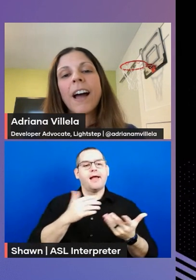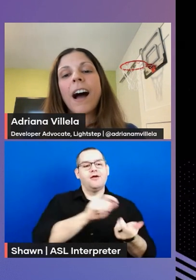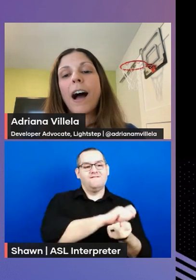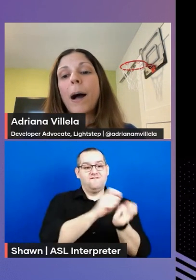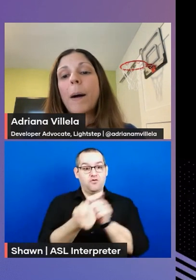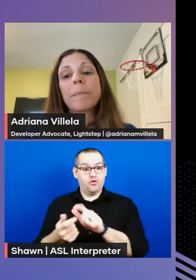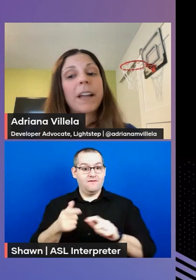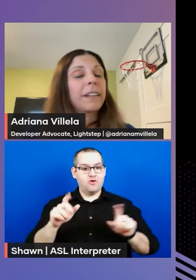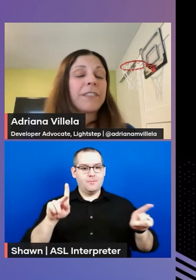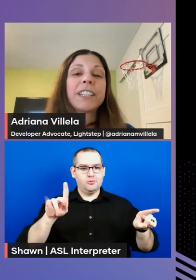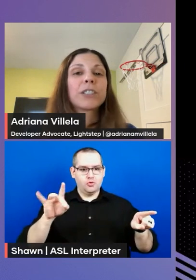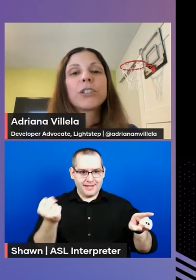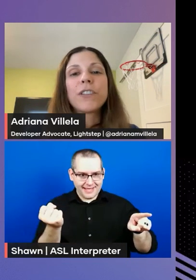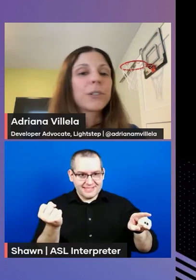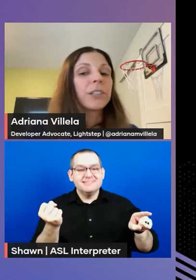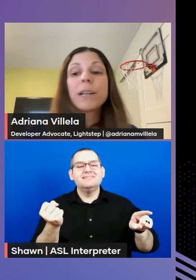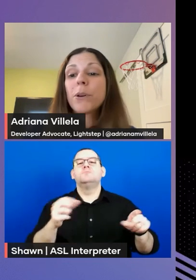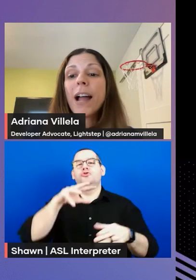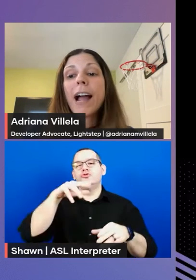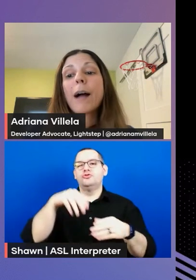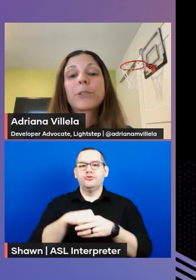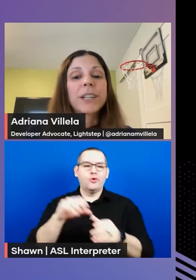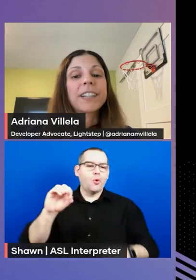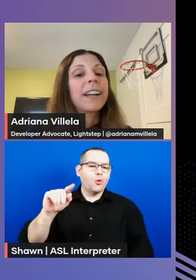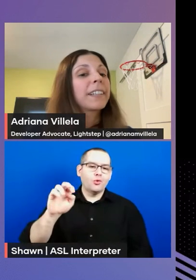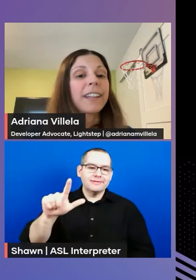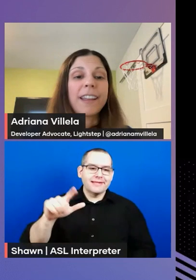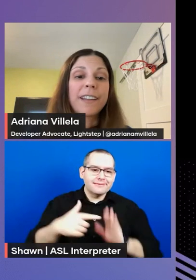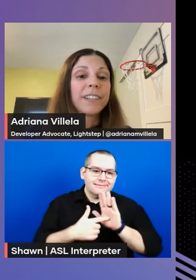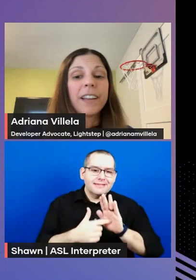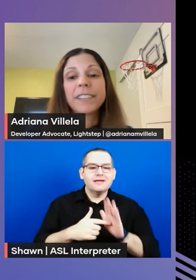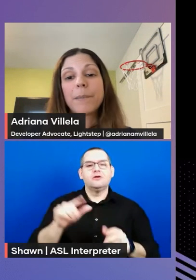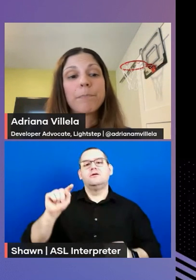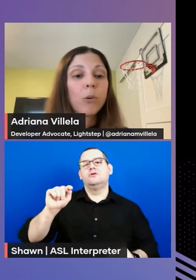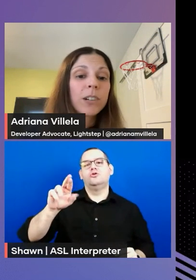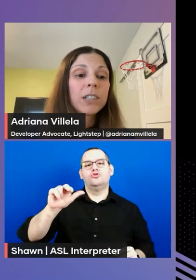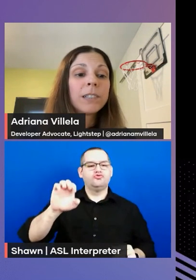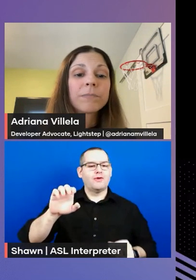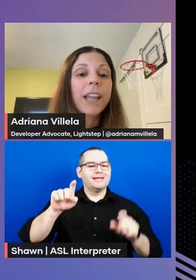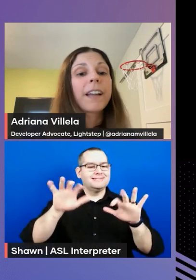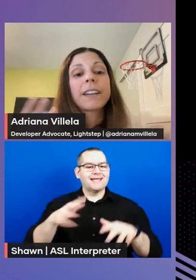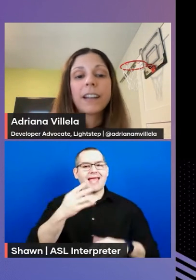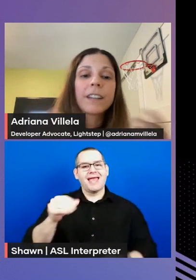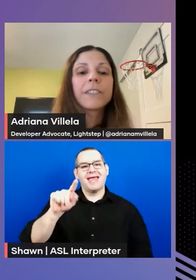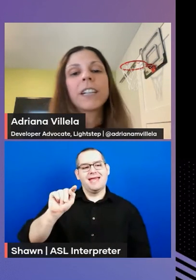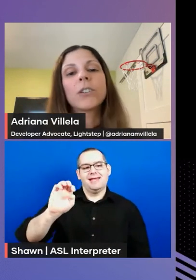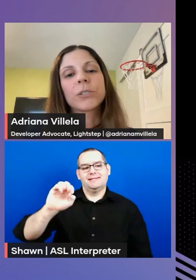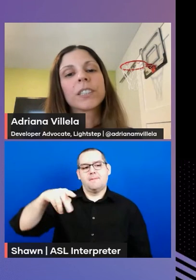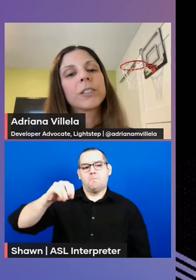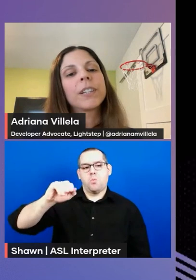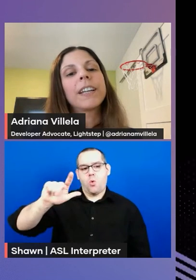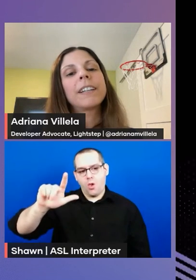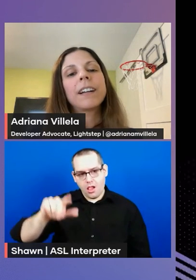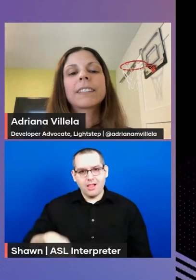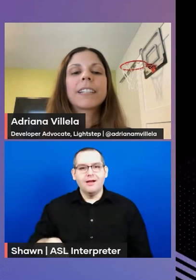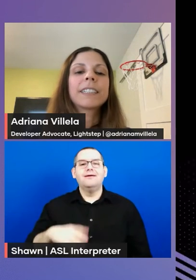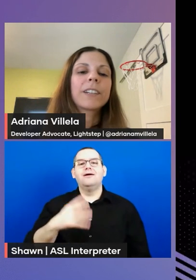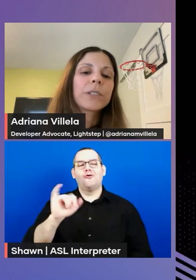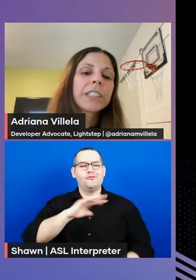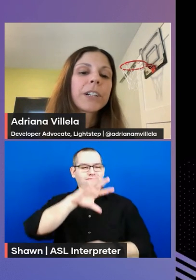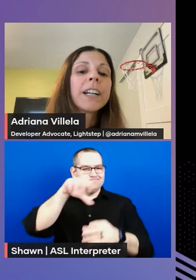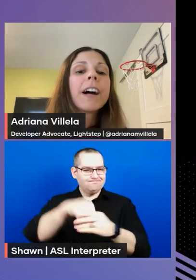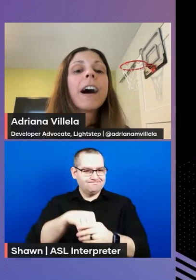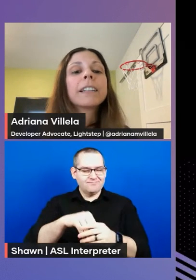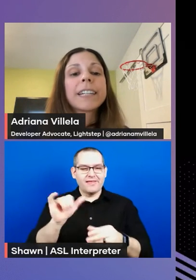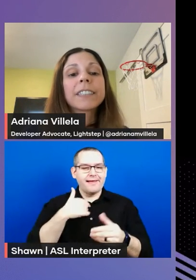Kubernetes. These include the OTel Demo App, Trace Test, and Temporal. And I've also included, as I